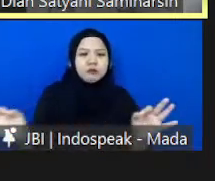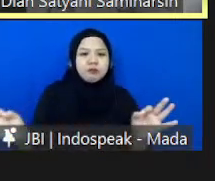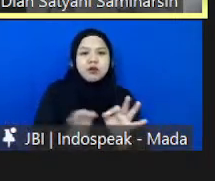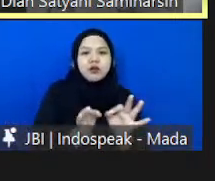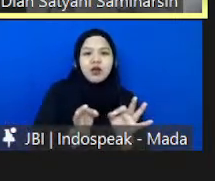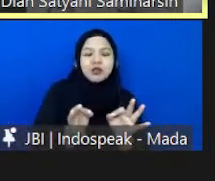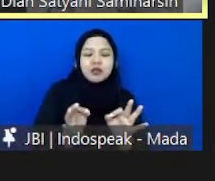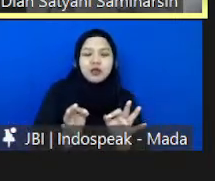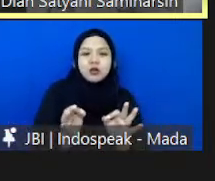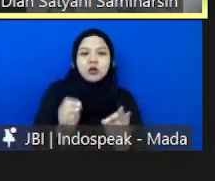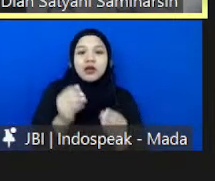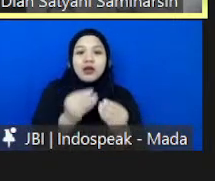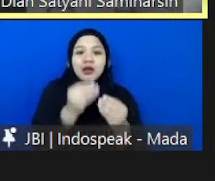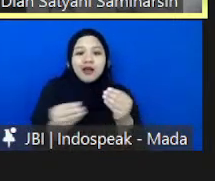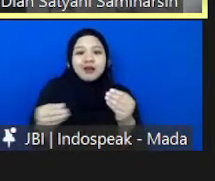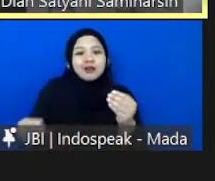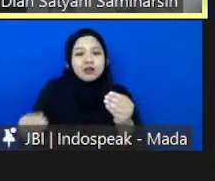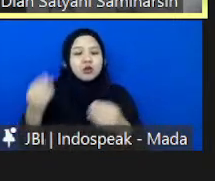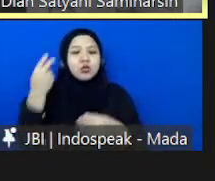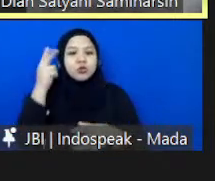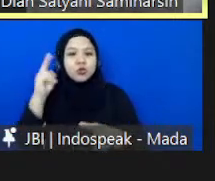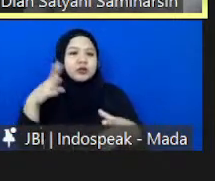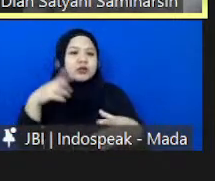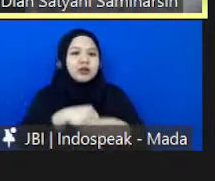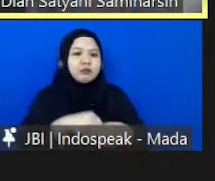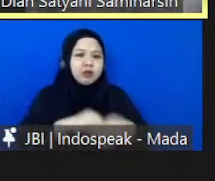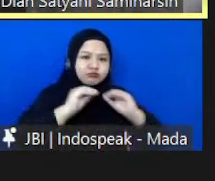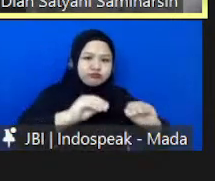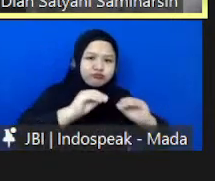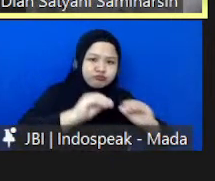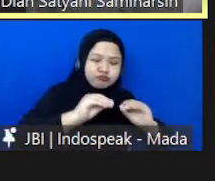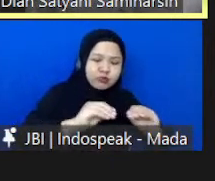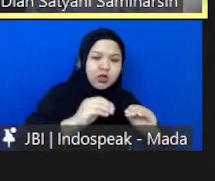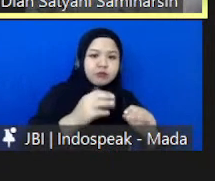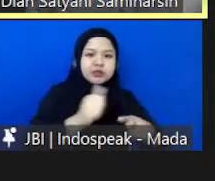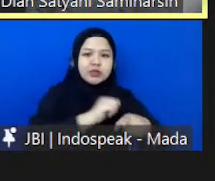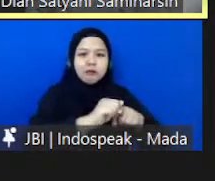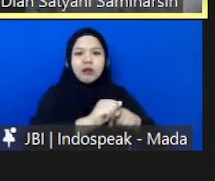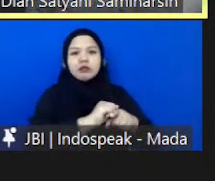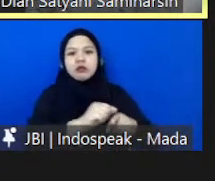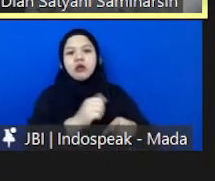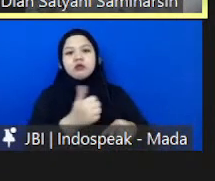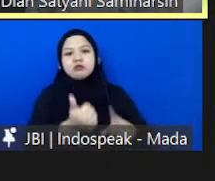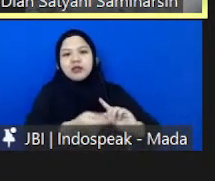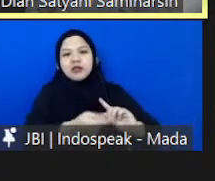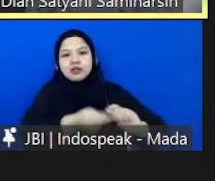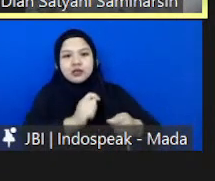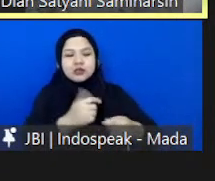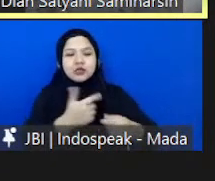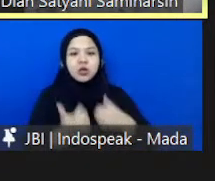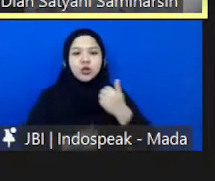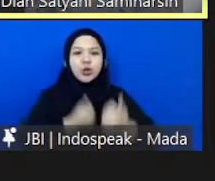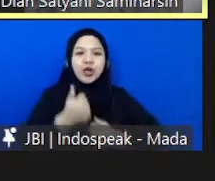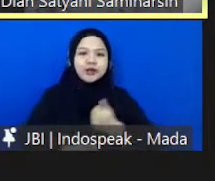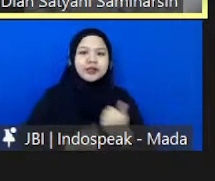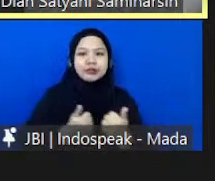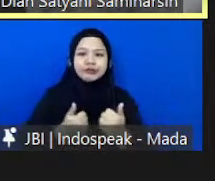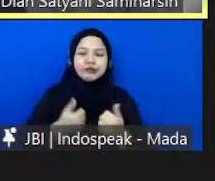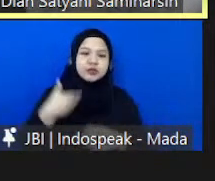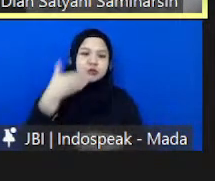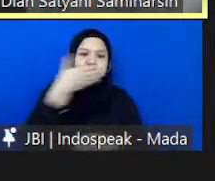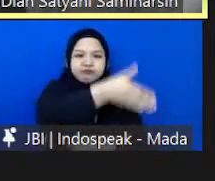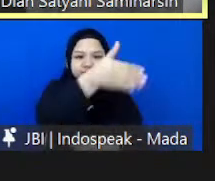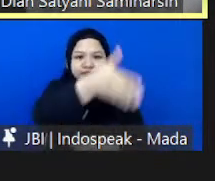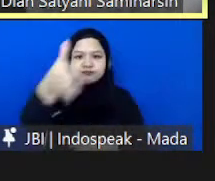and health cadres are trained, able to do the testing and able to do an active outreach to the